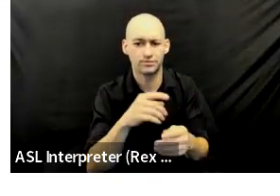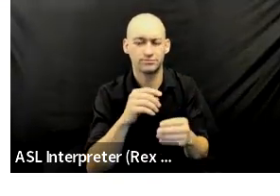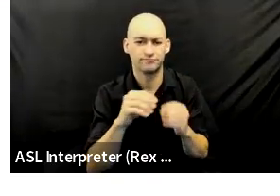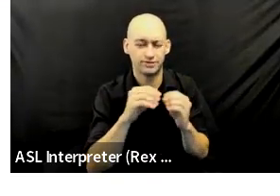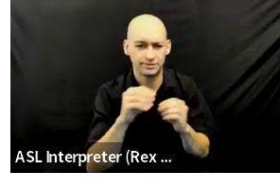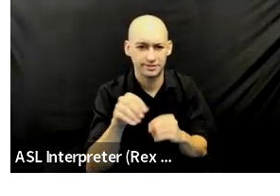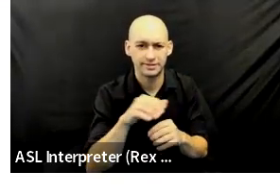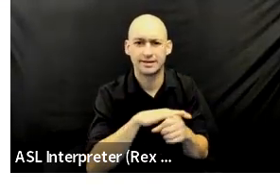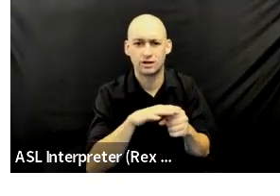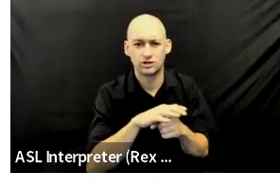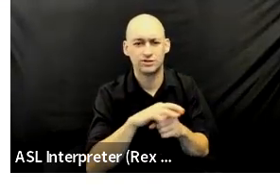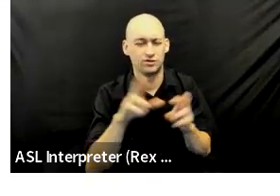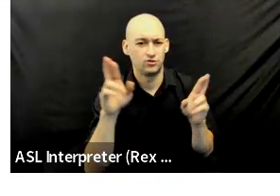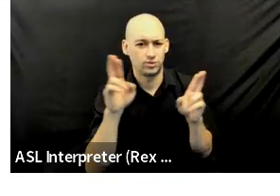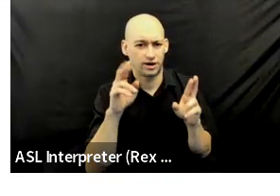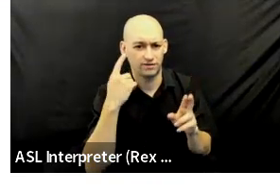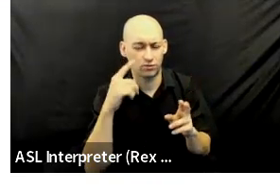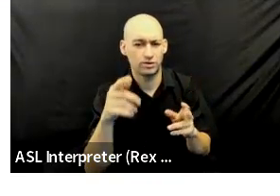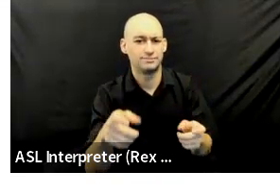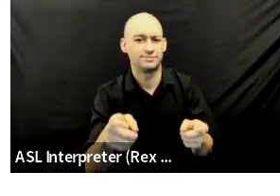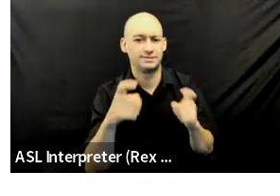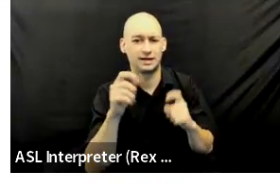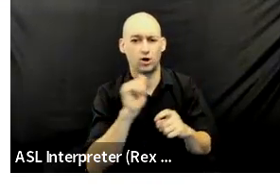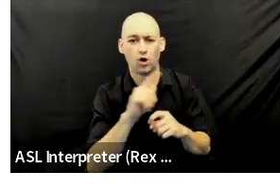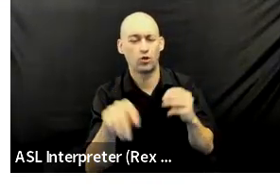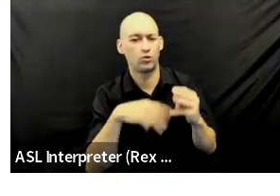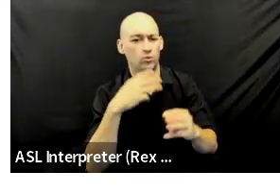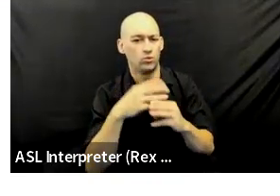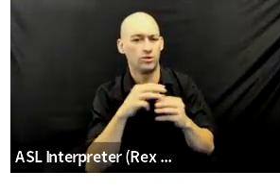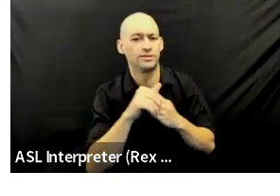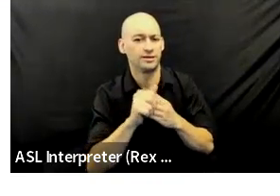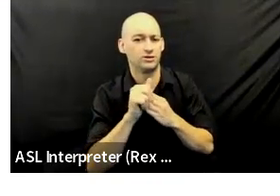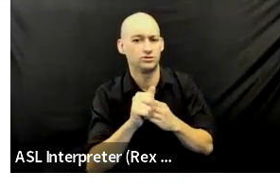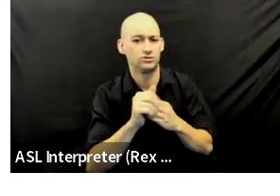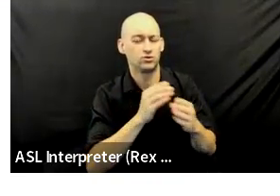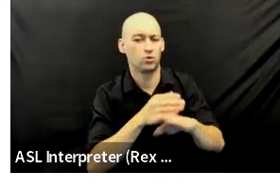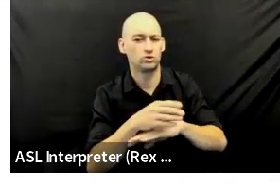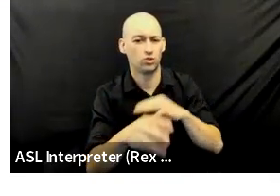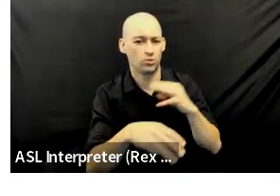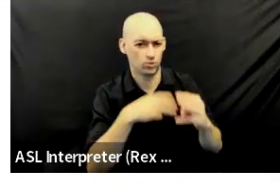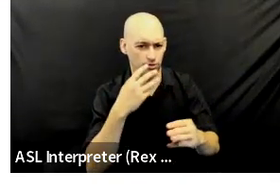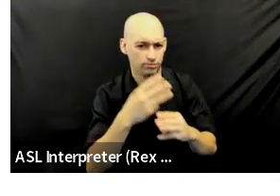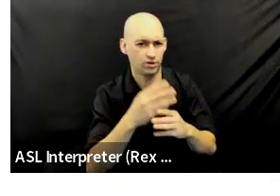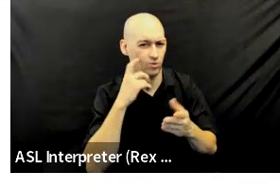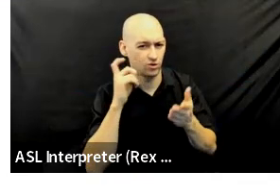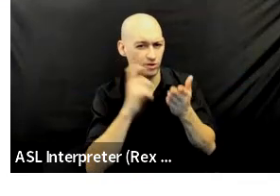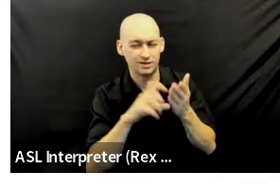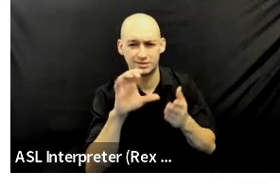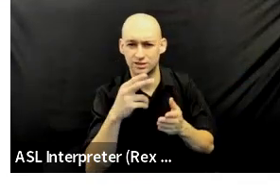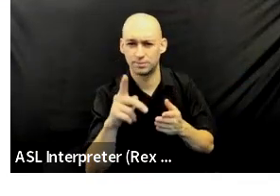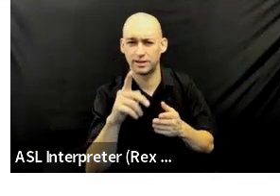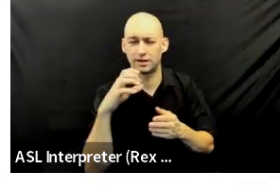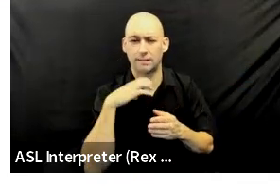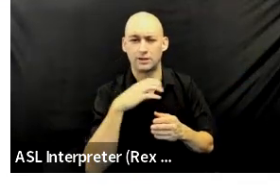region ready to take in all those leaders from across the world. I also want to recognize CHP Commissioner Sean